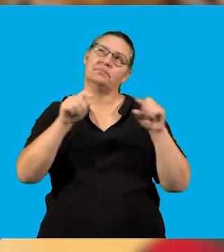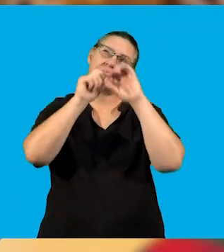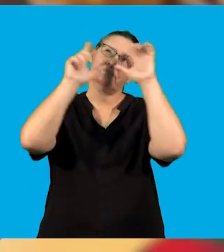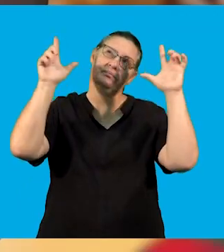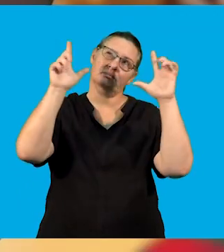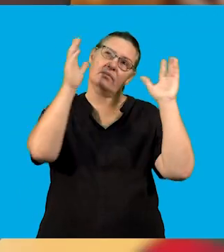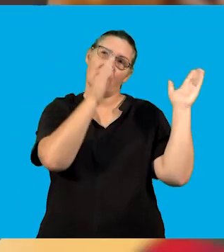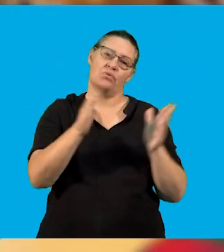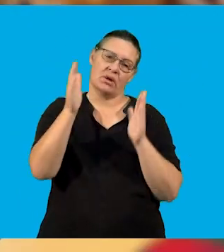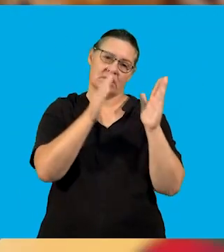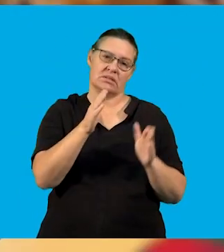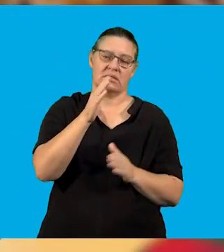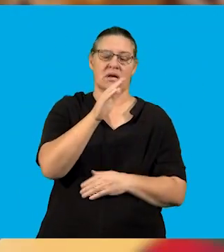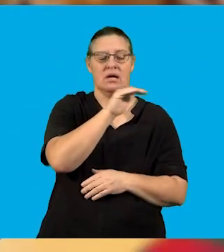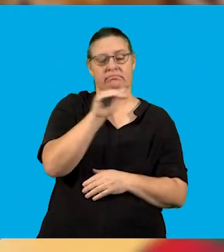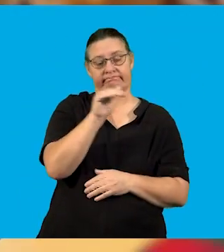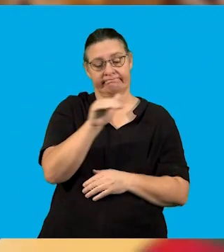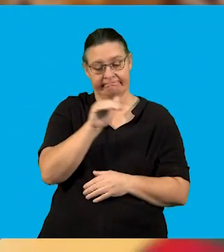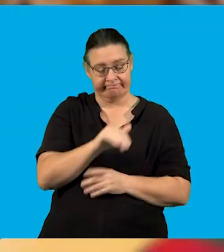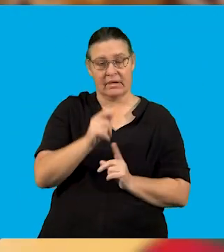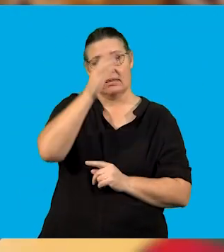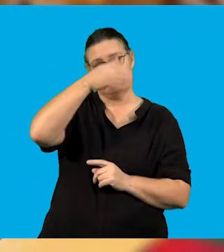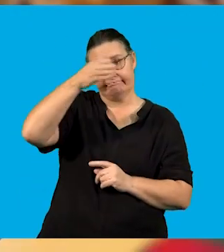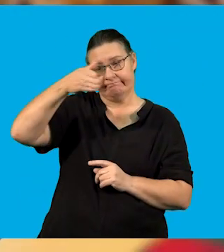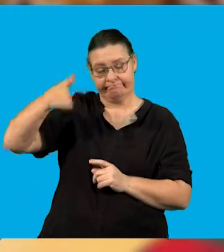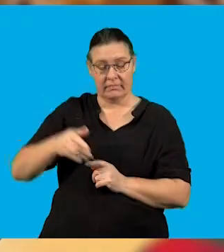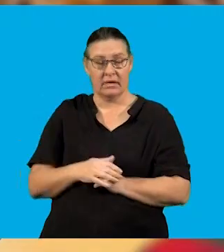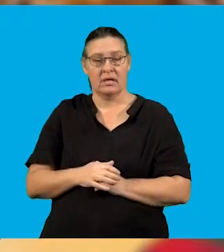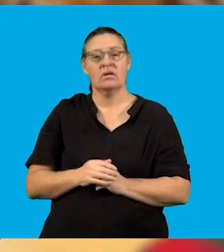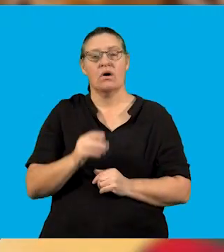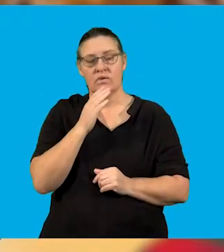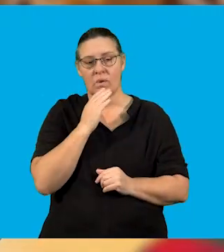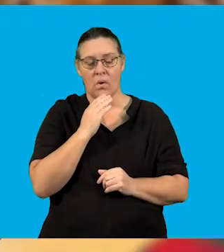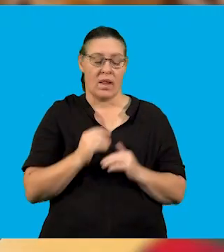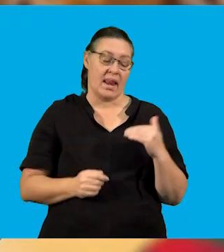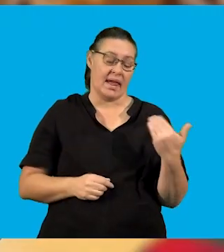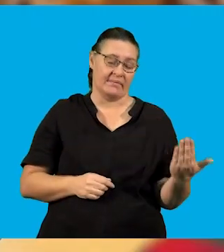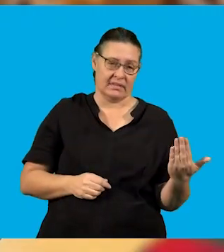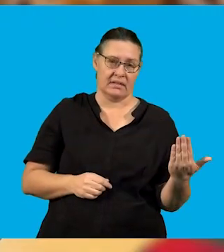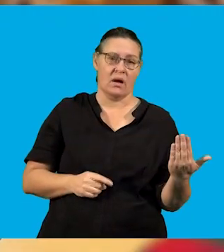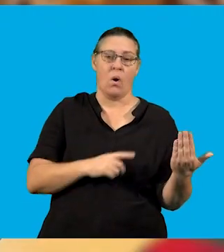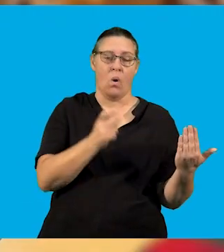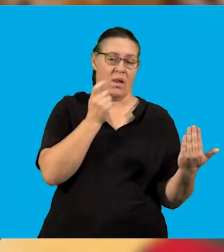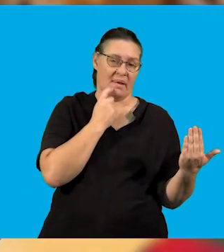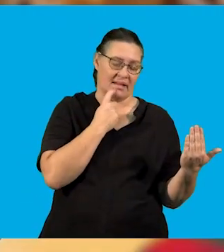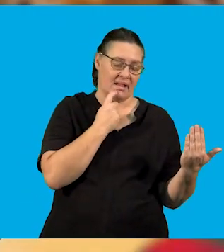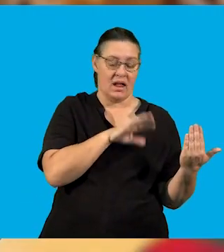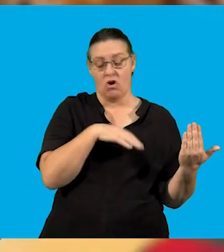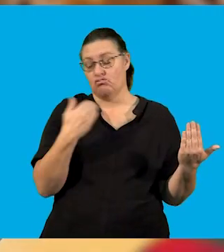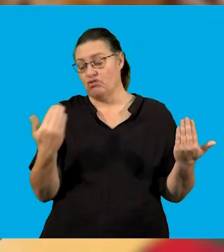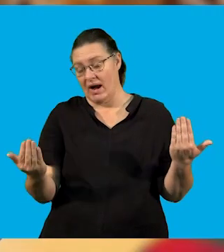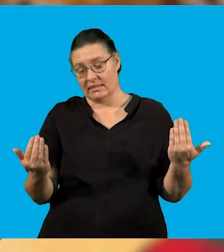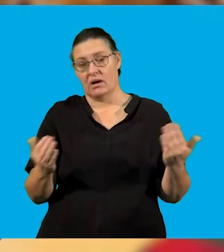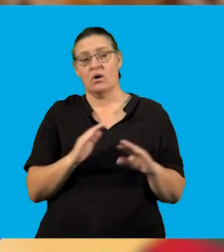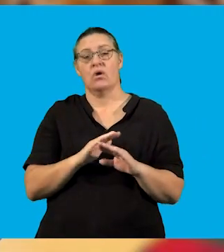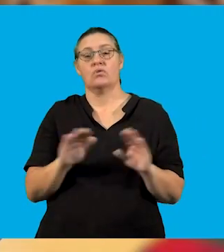table arranged in periods horizontally and then groups vertically. So we know that on the left-hand side, we find all the metals, and then on the